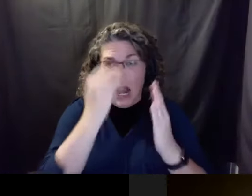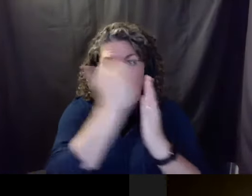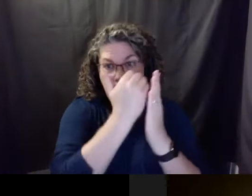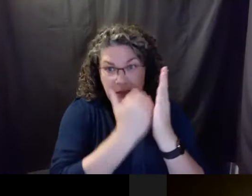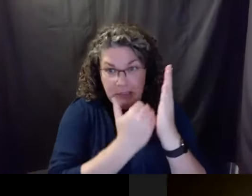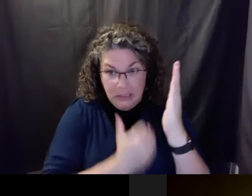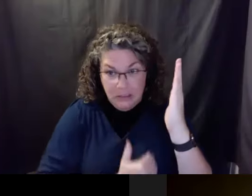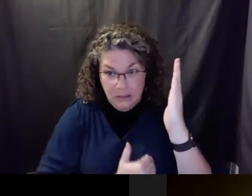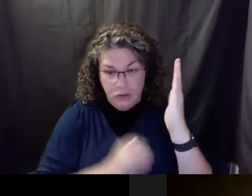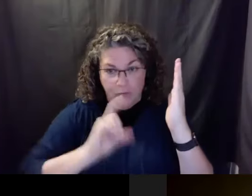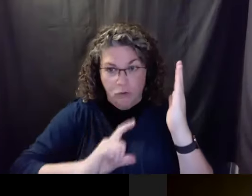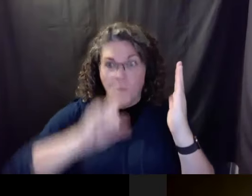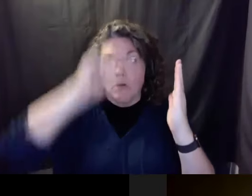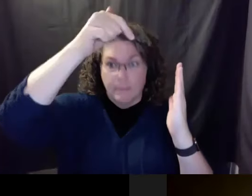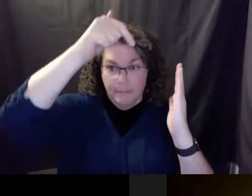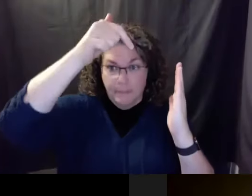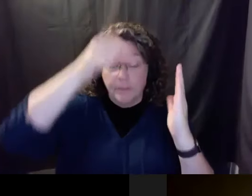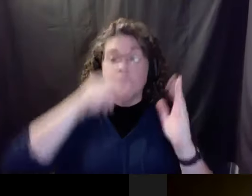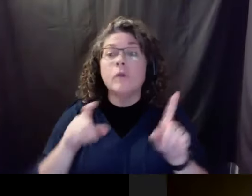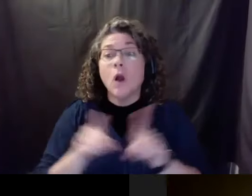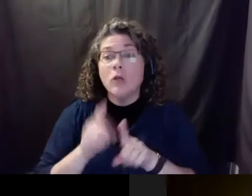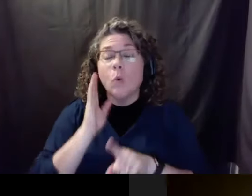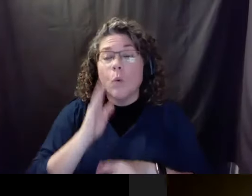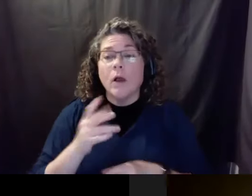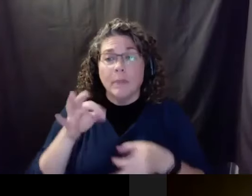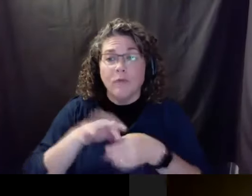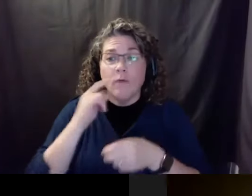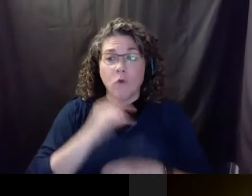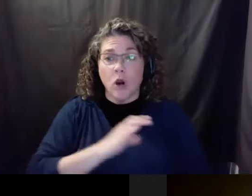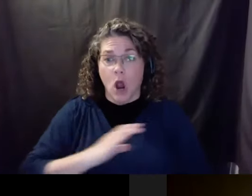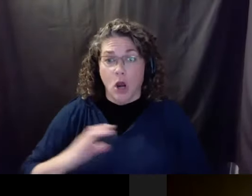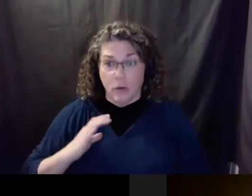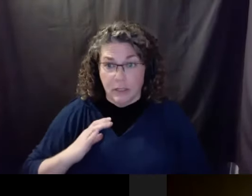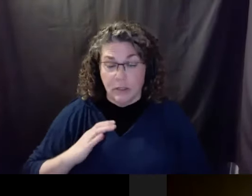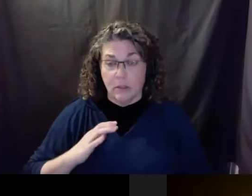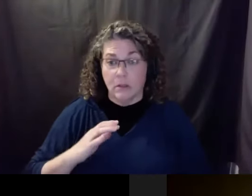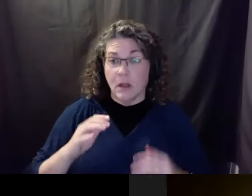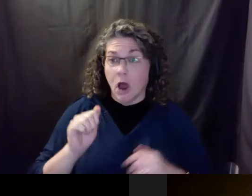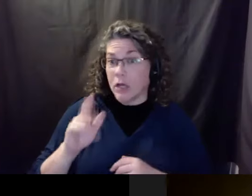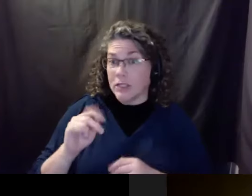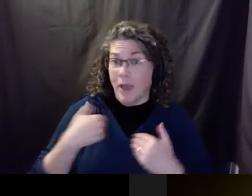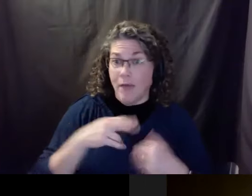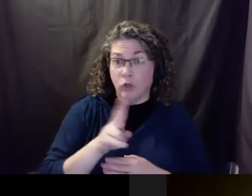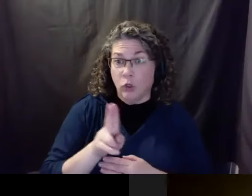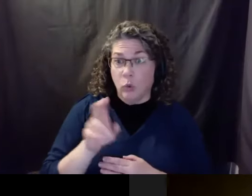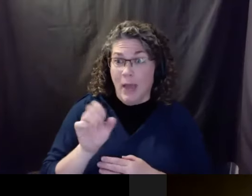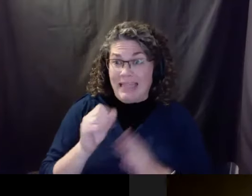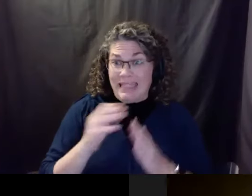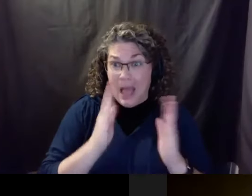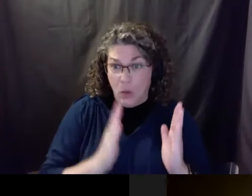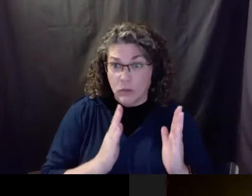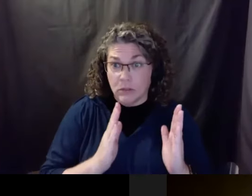be voting for the Congress. In Arkansas, you have the U.S. House Arkansas.